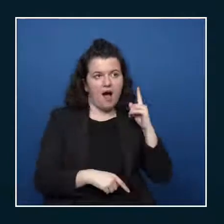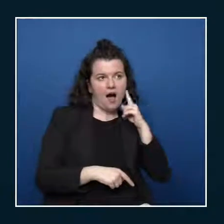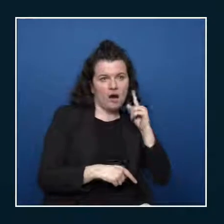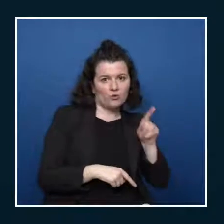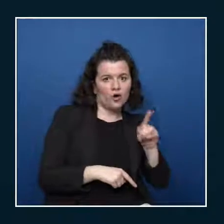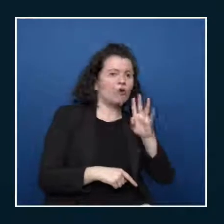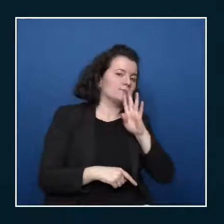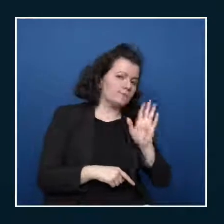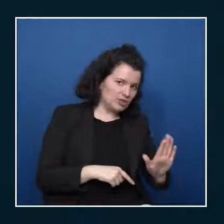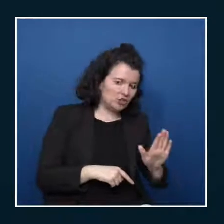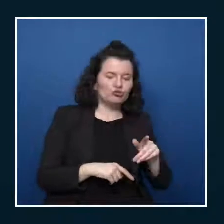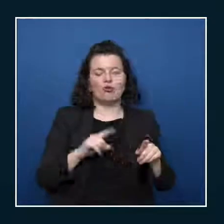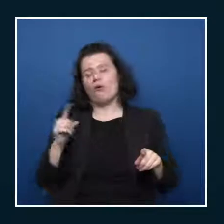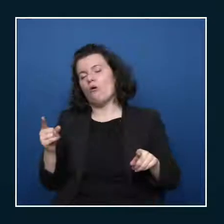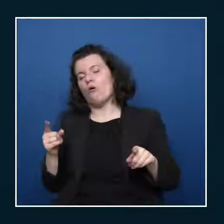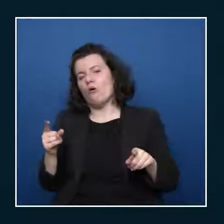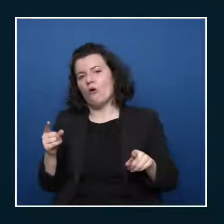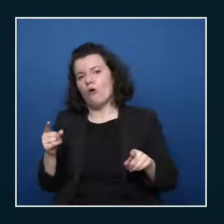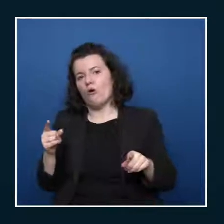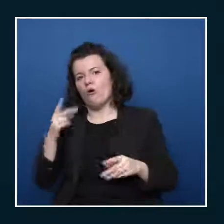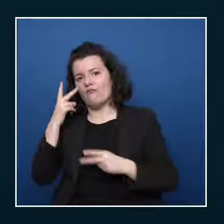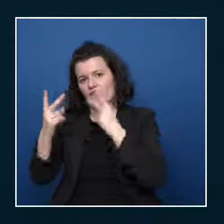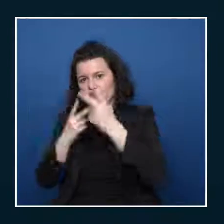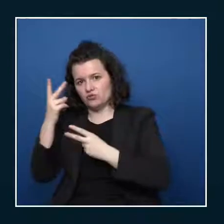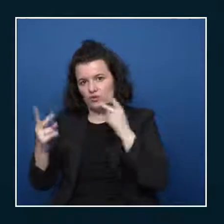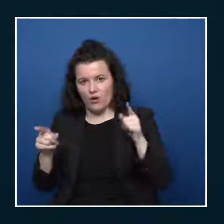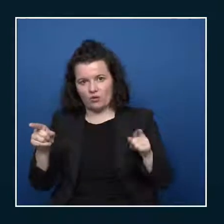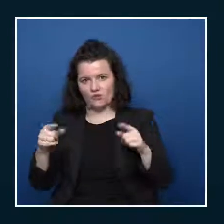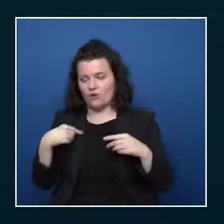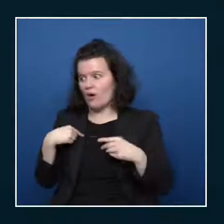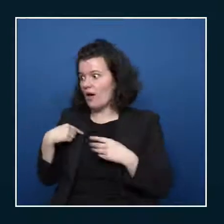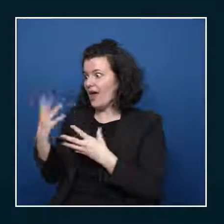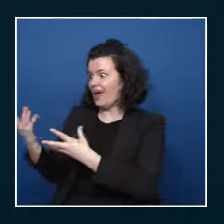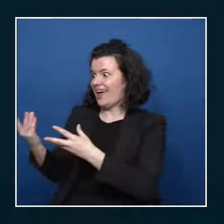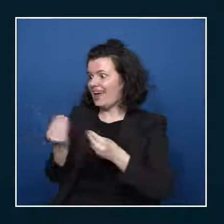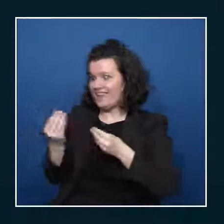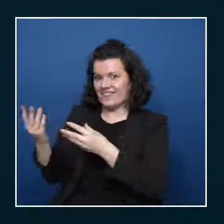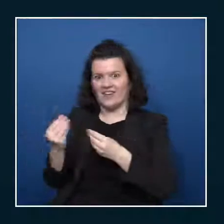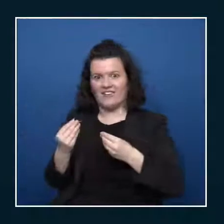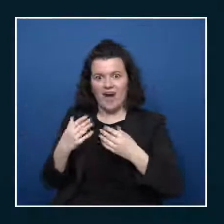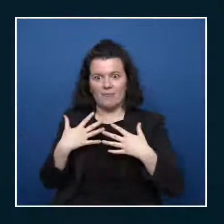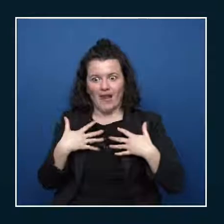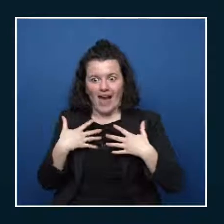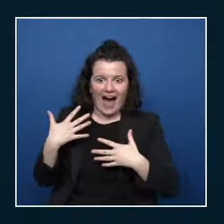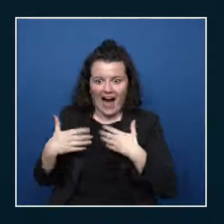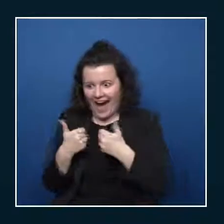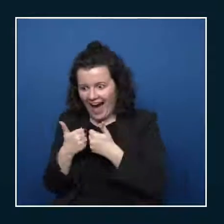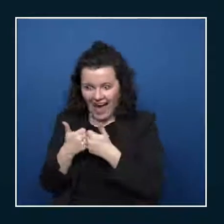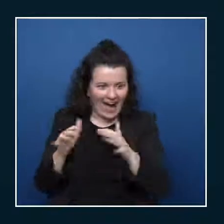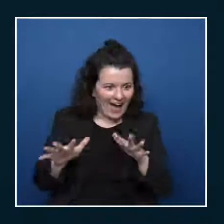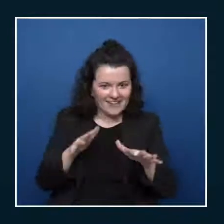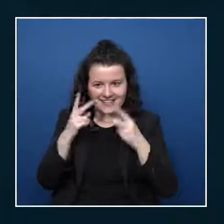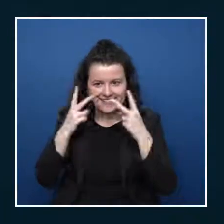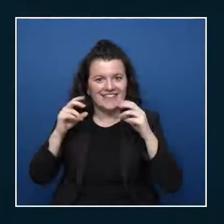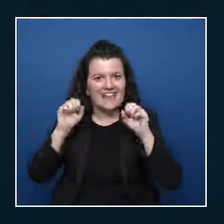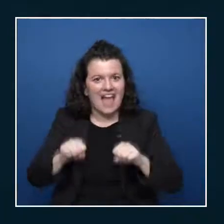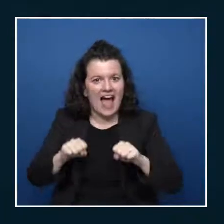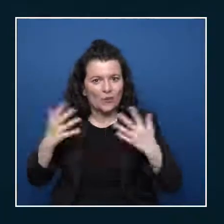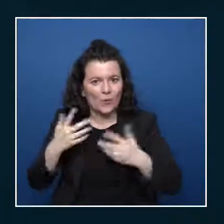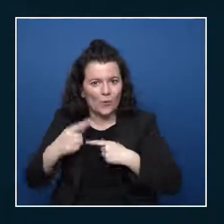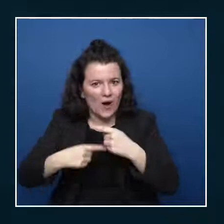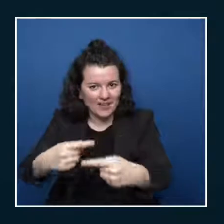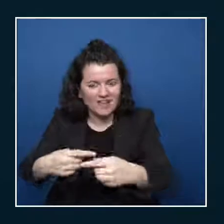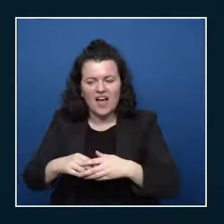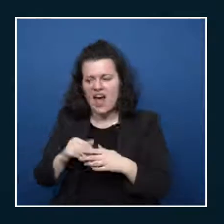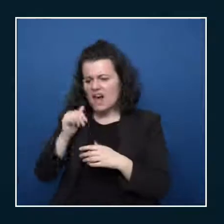to talk to it. But I'm excited to play with them. Hopefully I'll get some, and then we'll put them on the AI show. We have our show tomorrow, but I'm trying to get